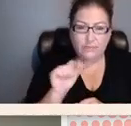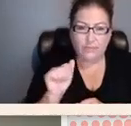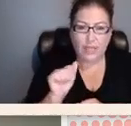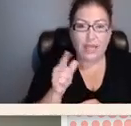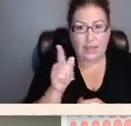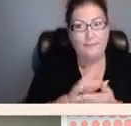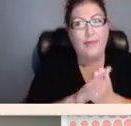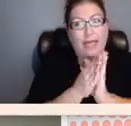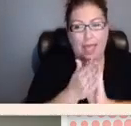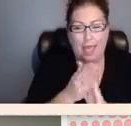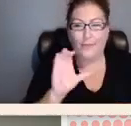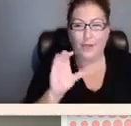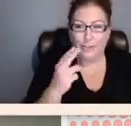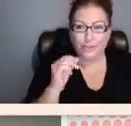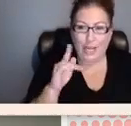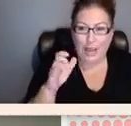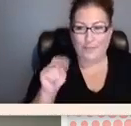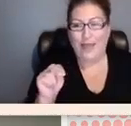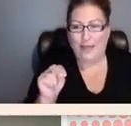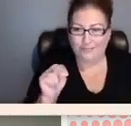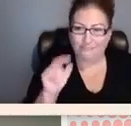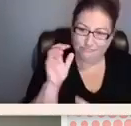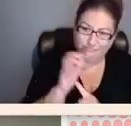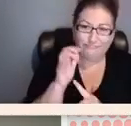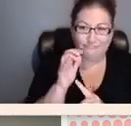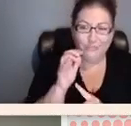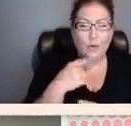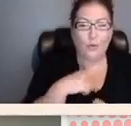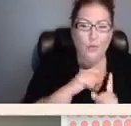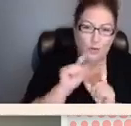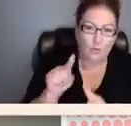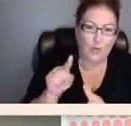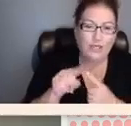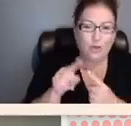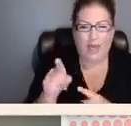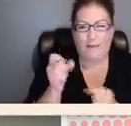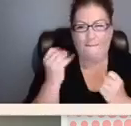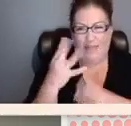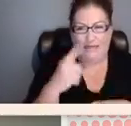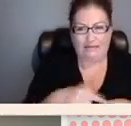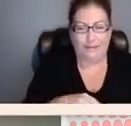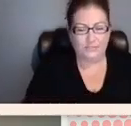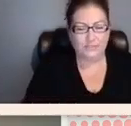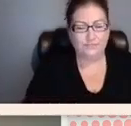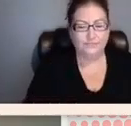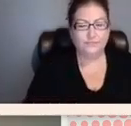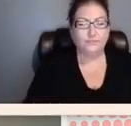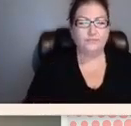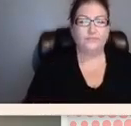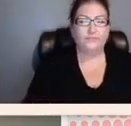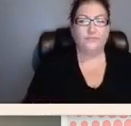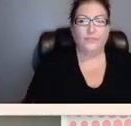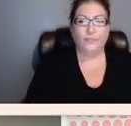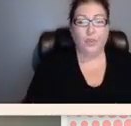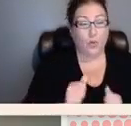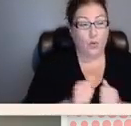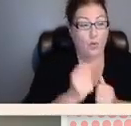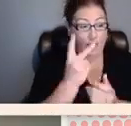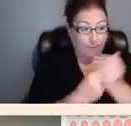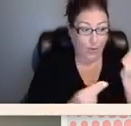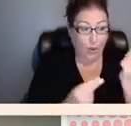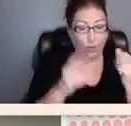champion that we went to on many occasions. And with both President